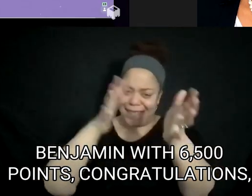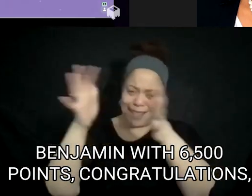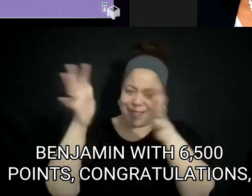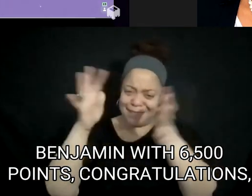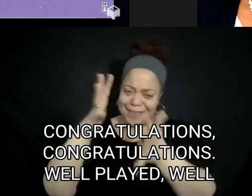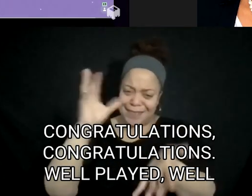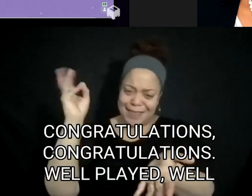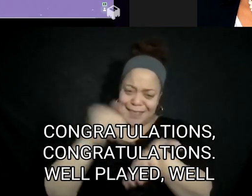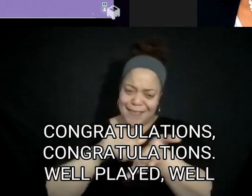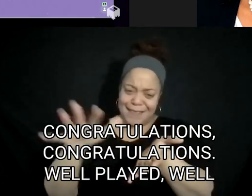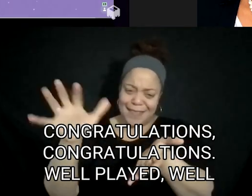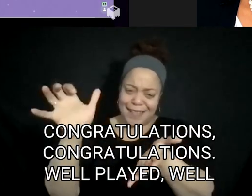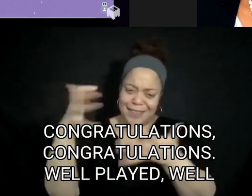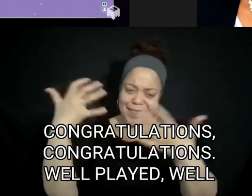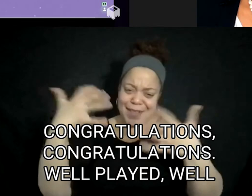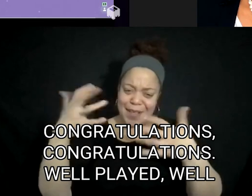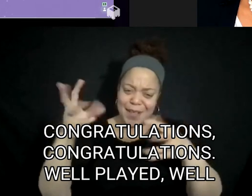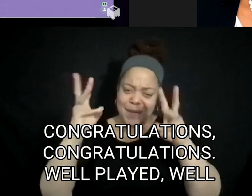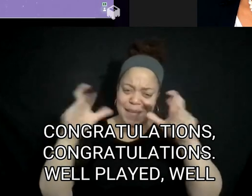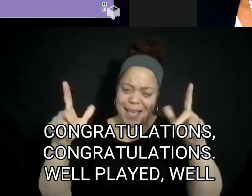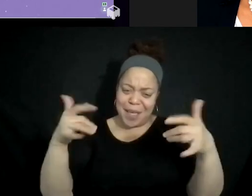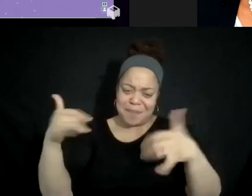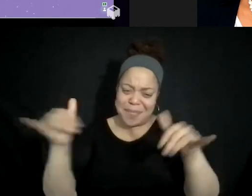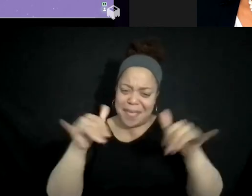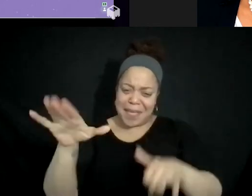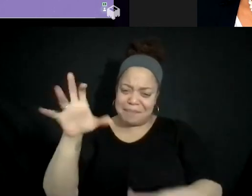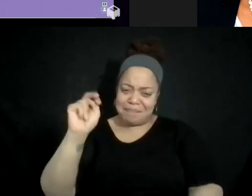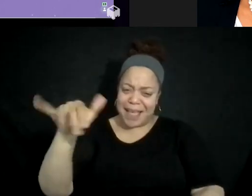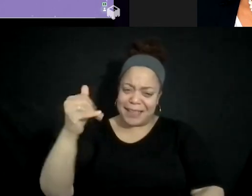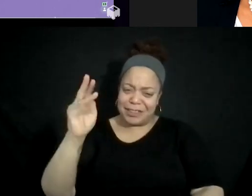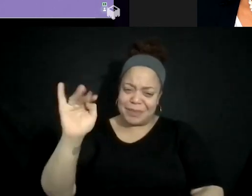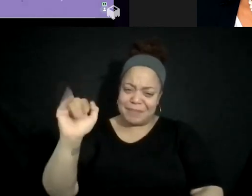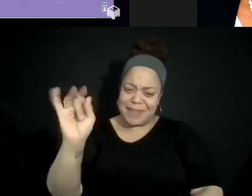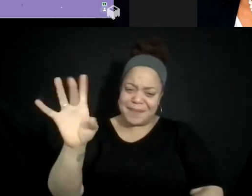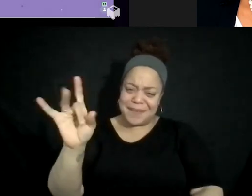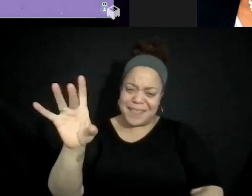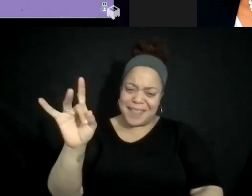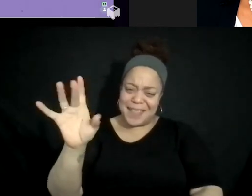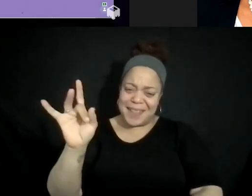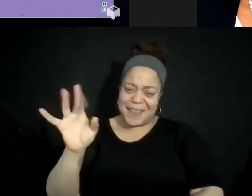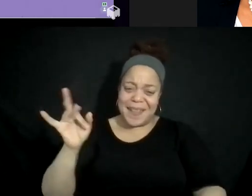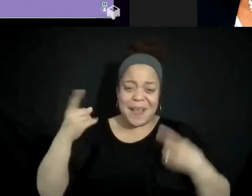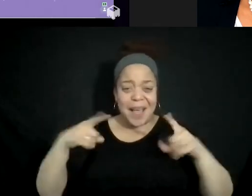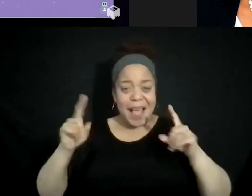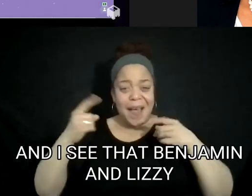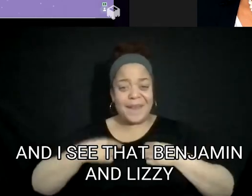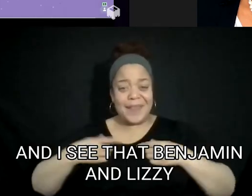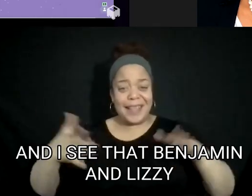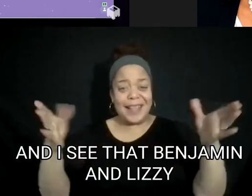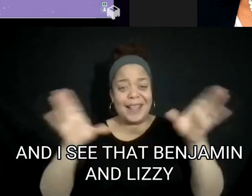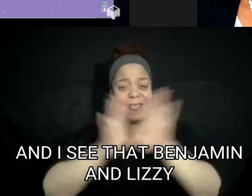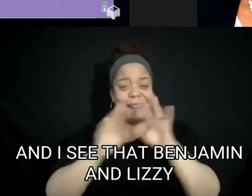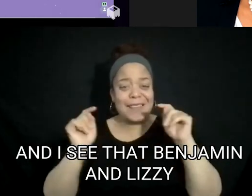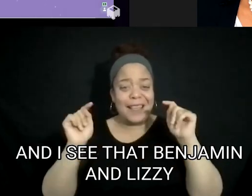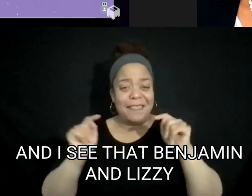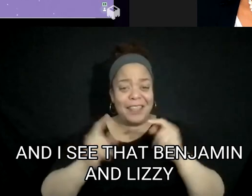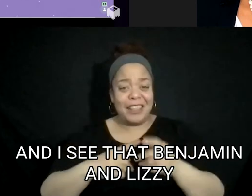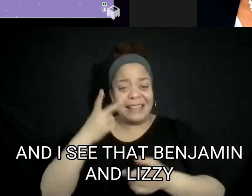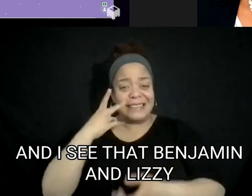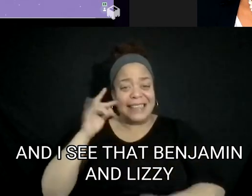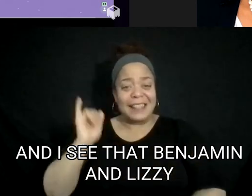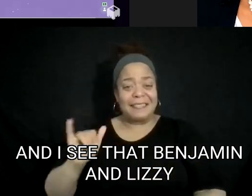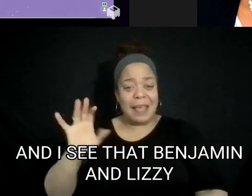As we close out here, and I see that Benjamin and Lizzie and Vanda are top three, so I'm going to make a note of that